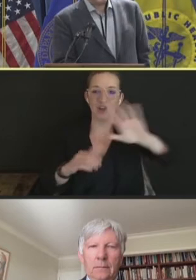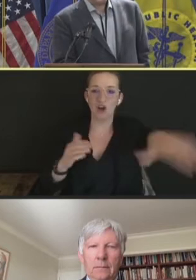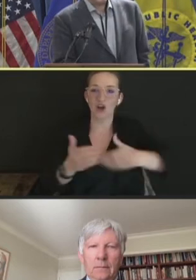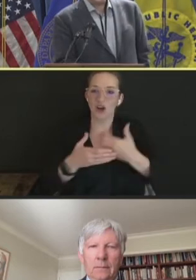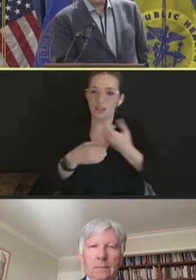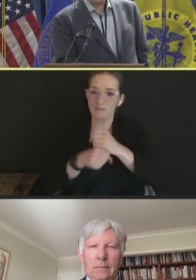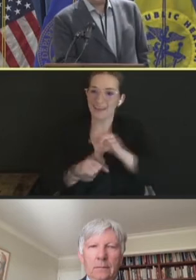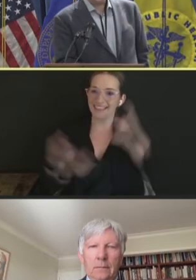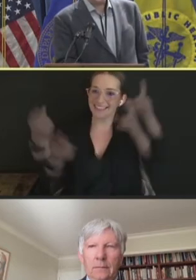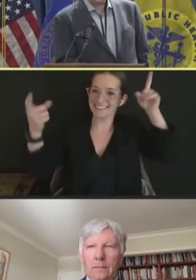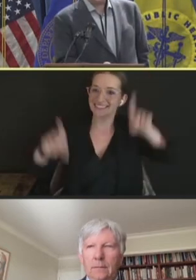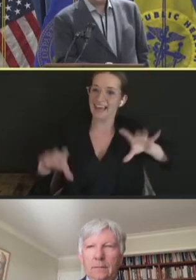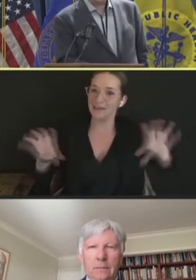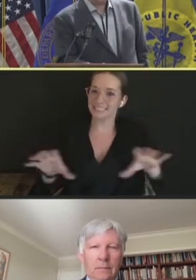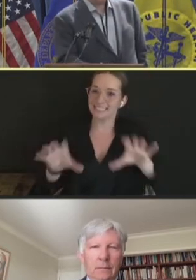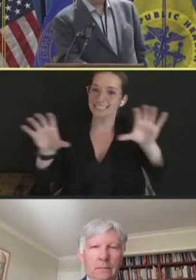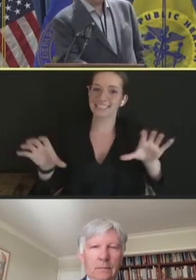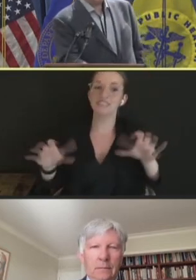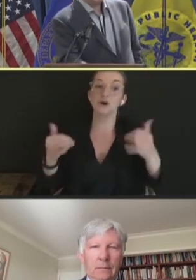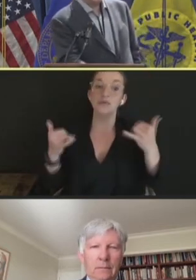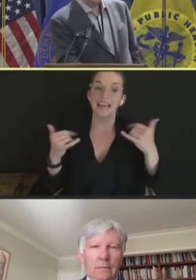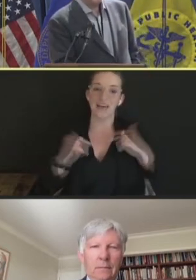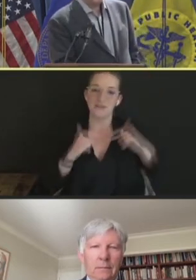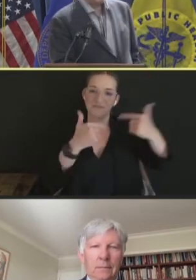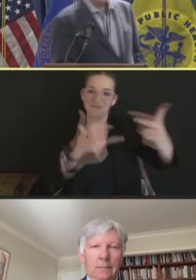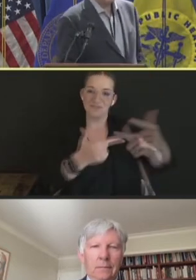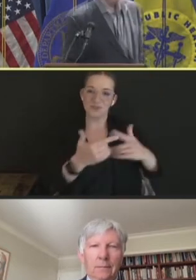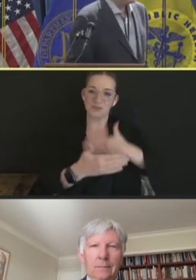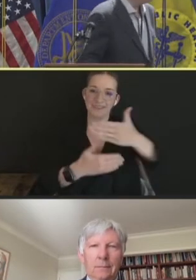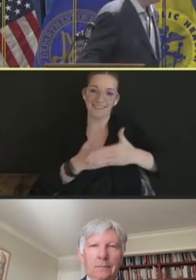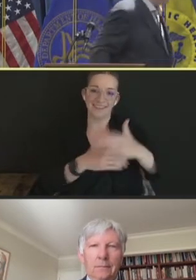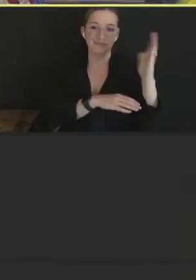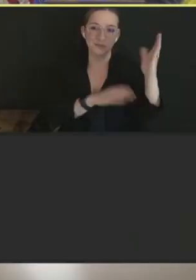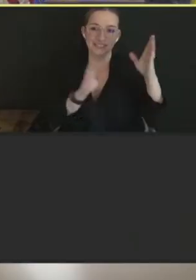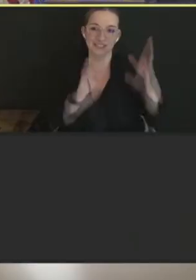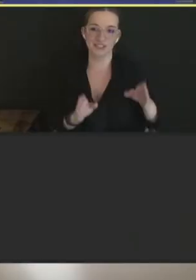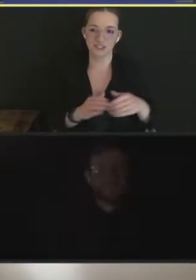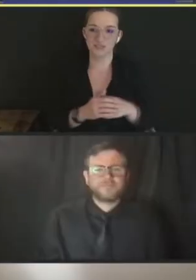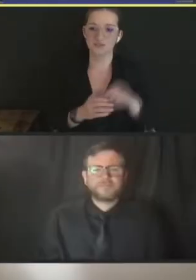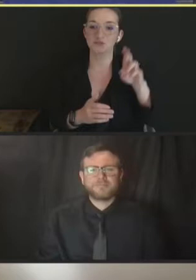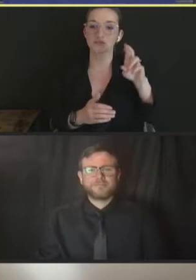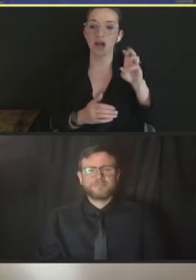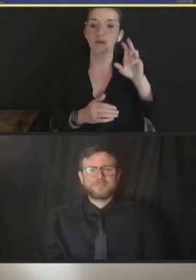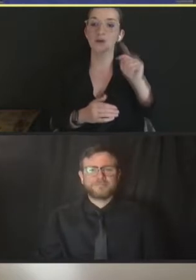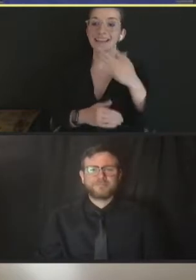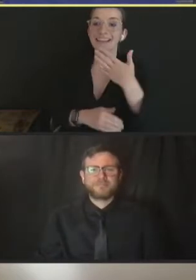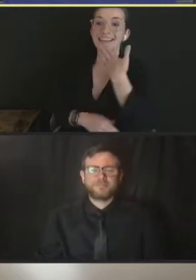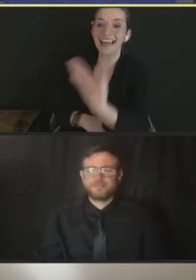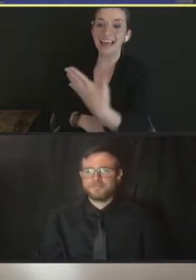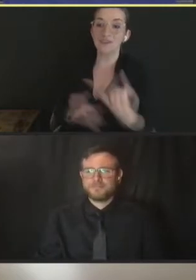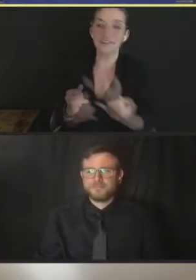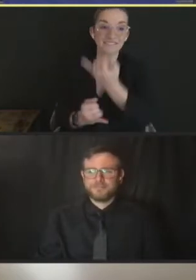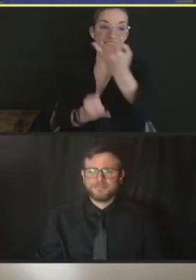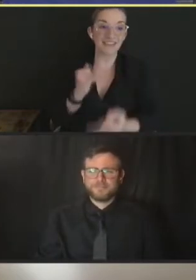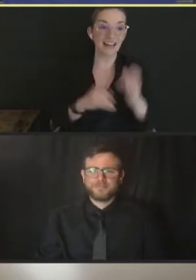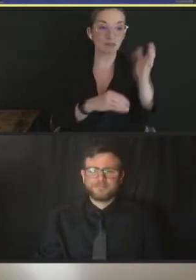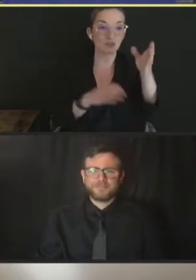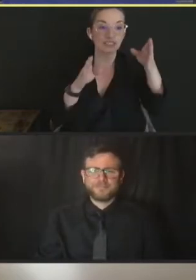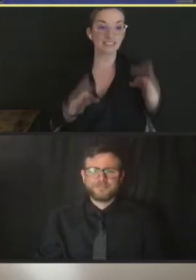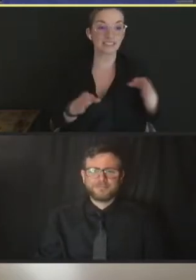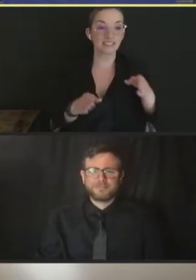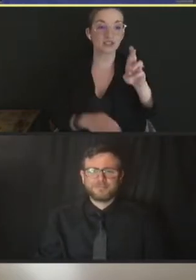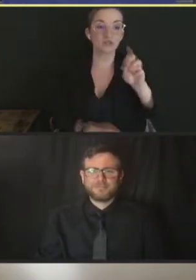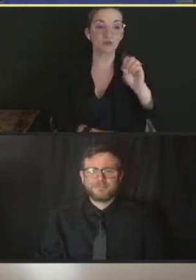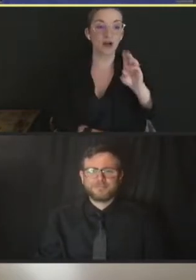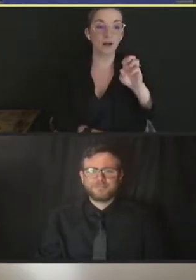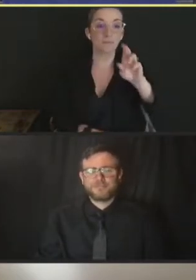I'll hand it to the next panel. Thank you, Dr. Bajel. Our final presenter in this panel is Dr. Robert